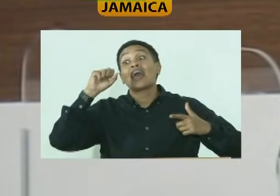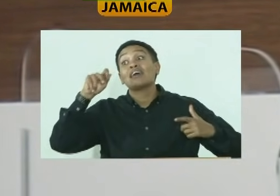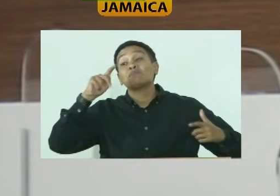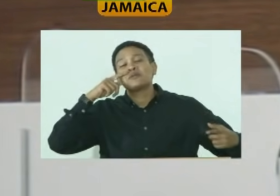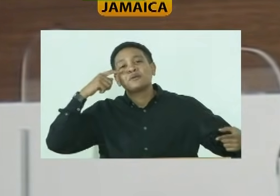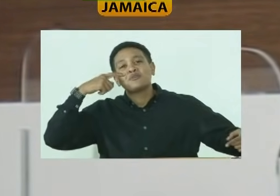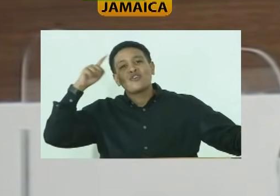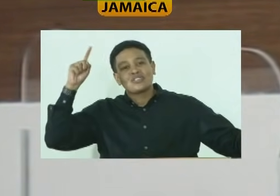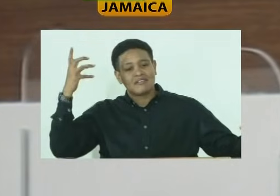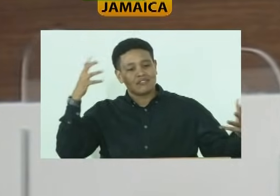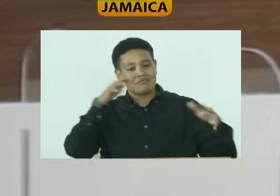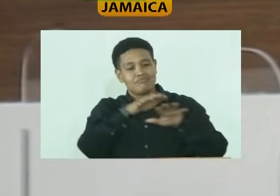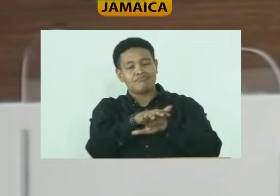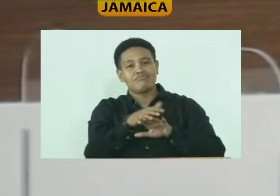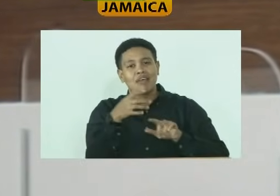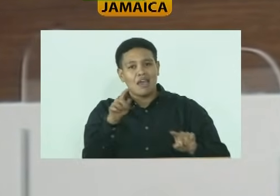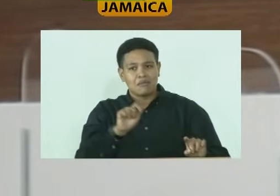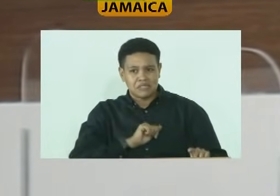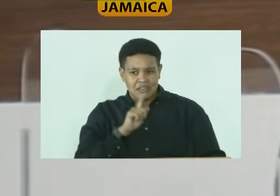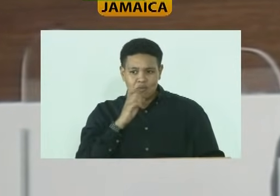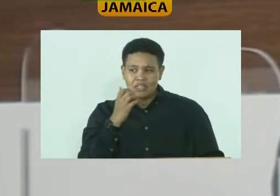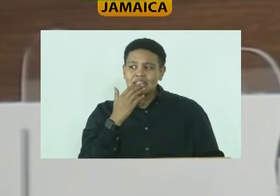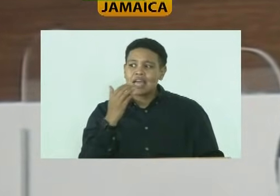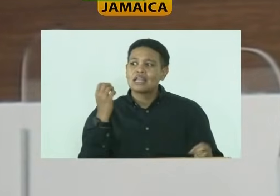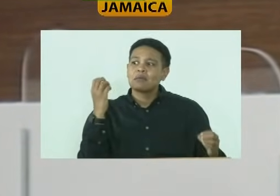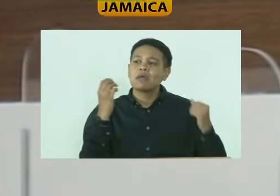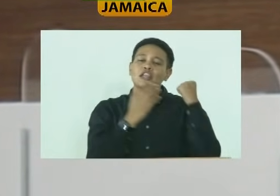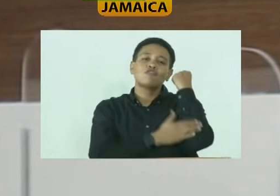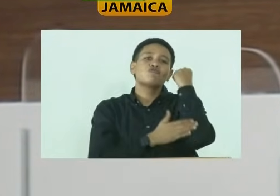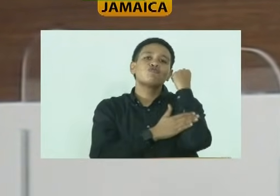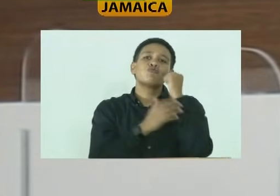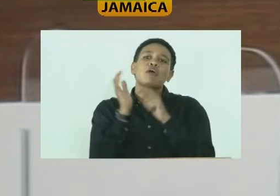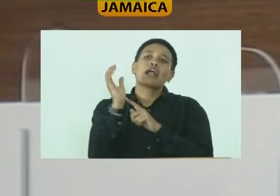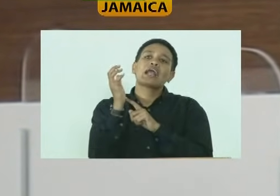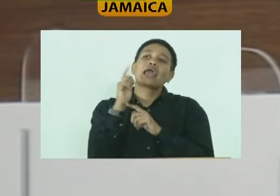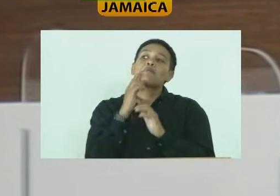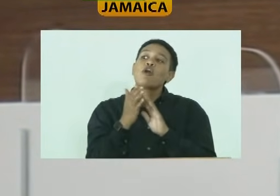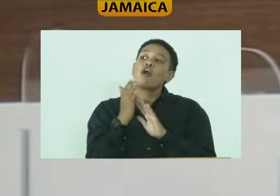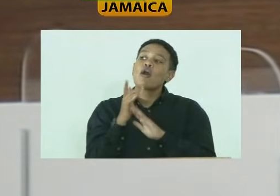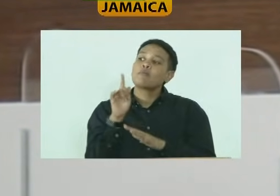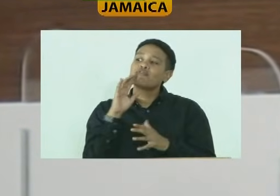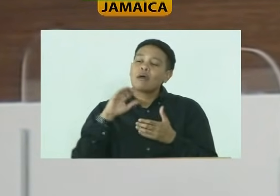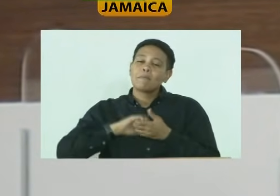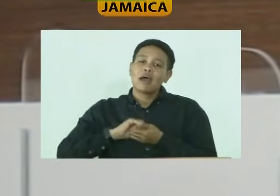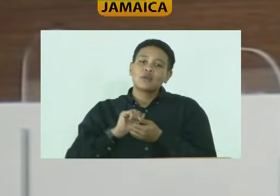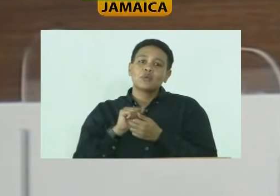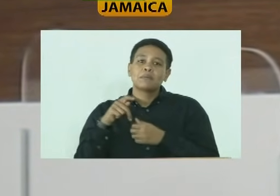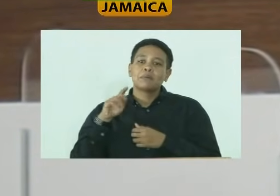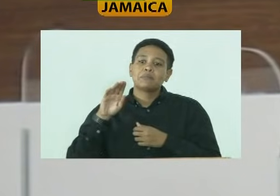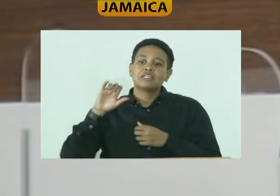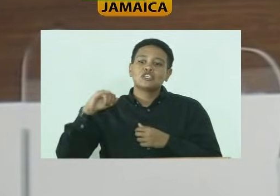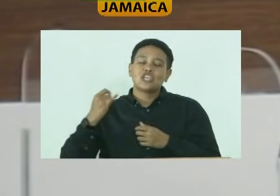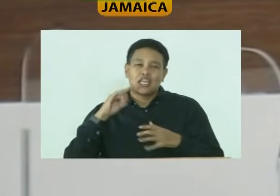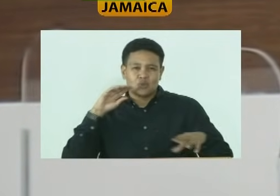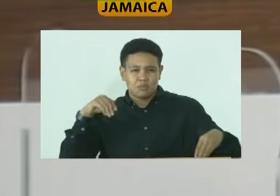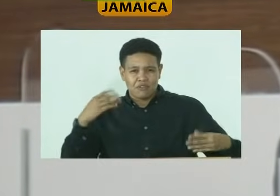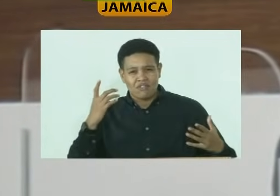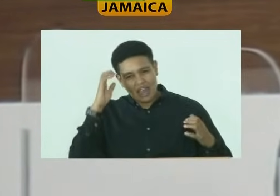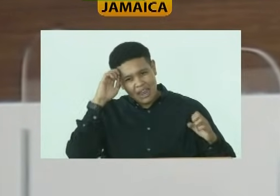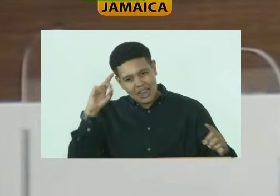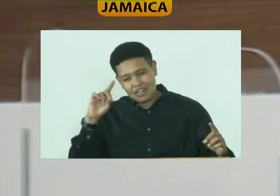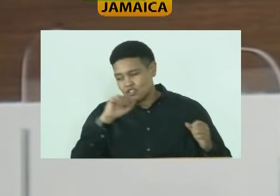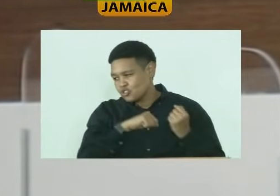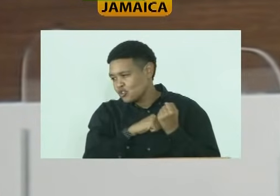successfully integrated. I wish to also thank the many rural cable operators for partnering with the PBCJ to provide educational content